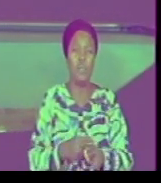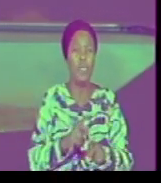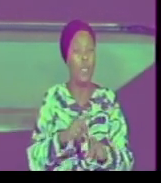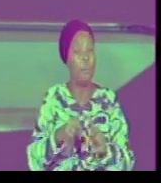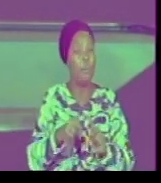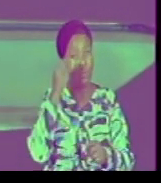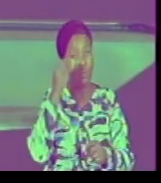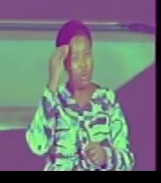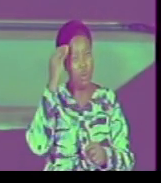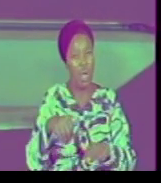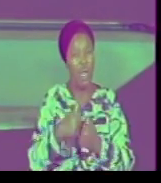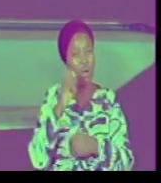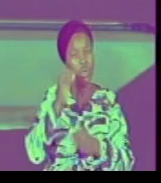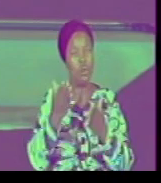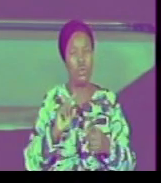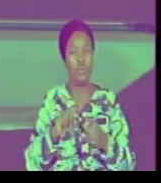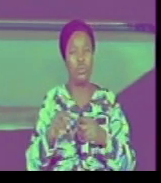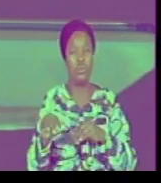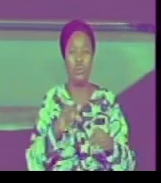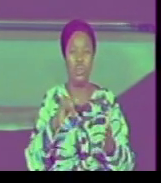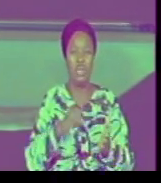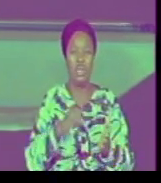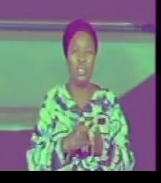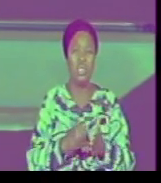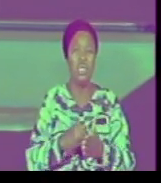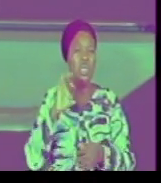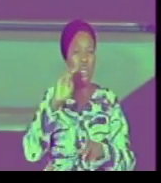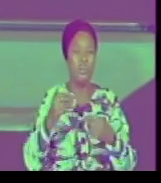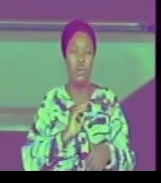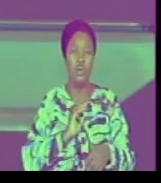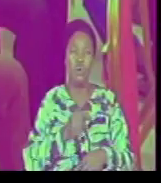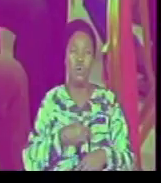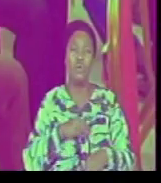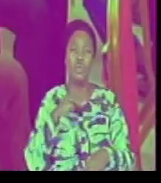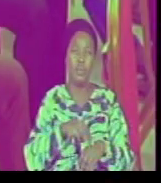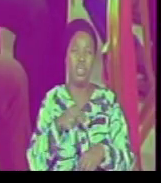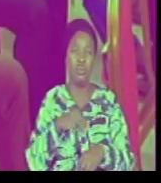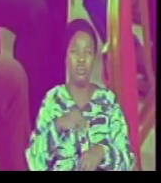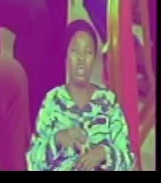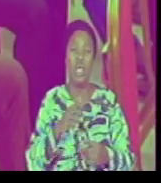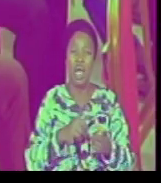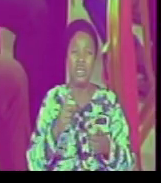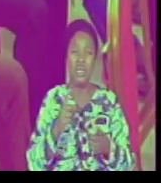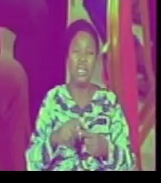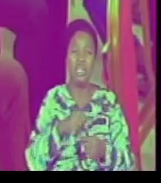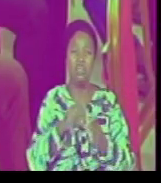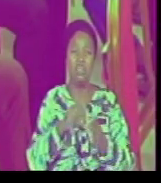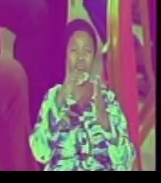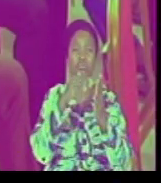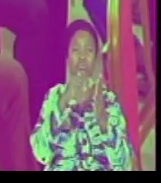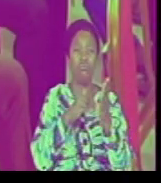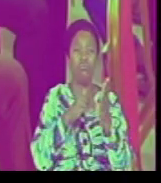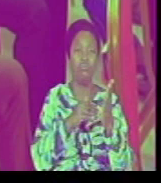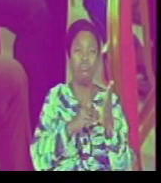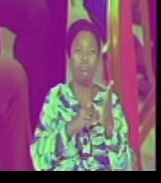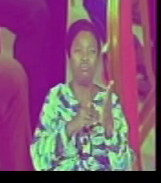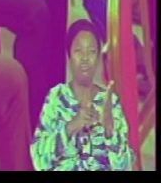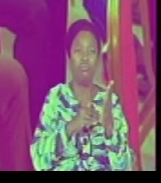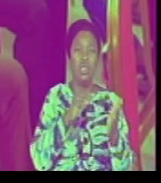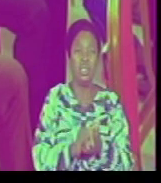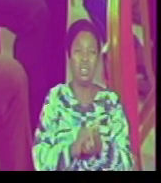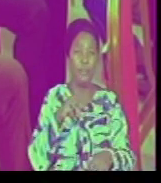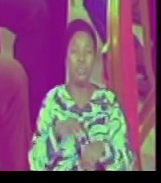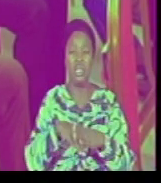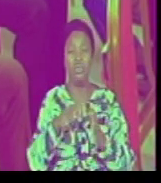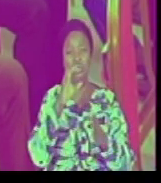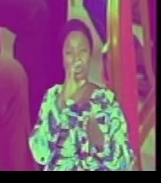it? He's giving us ministry, and he itemizes the ministries in chapter 12, and he tells us, look at